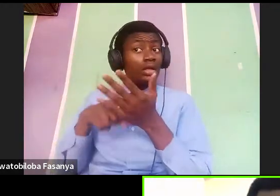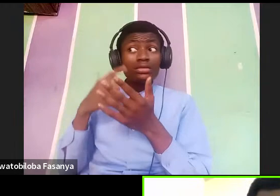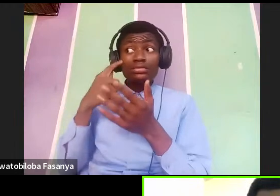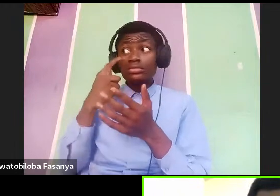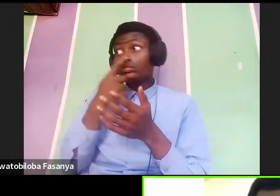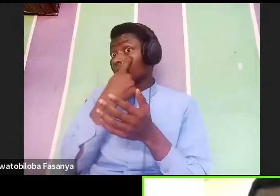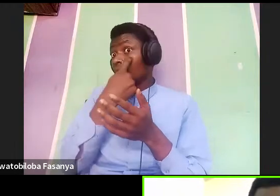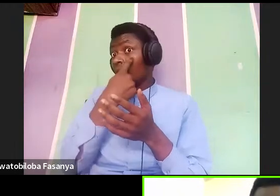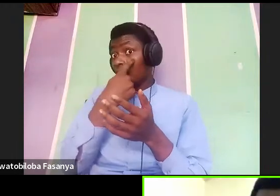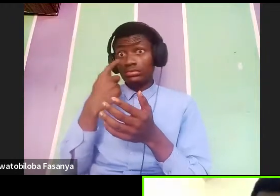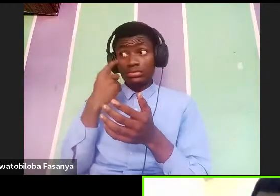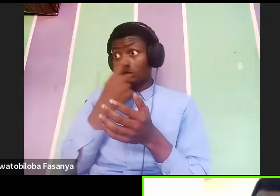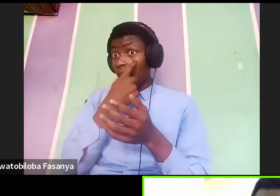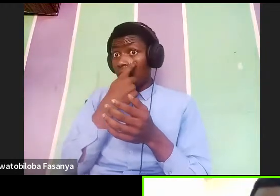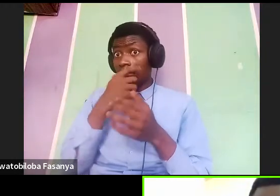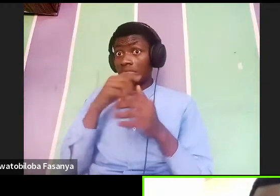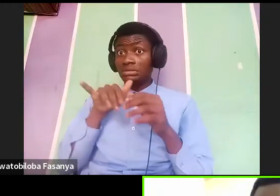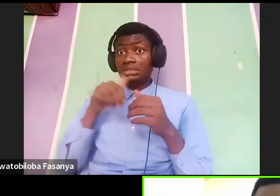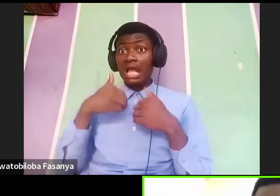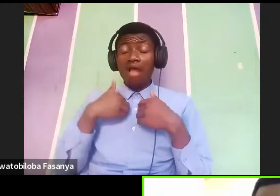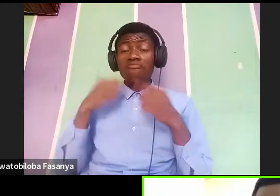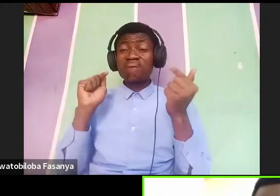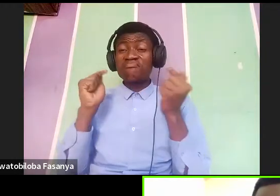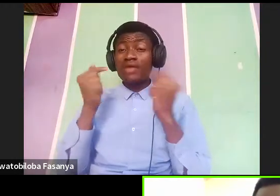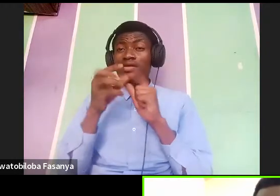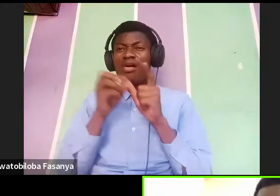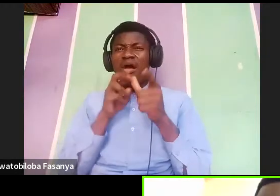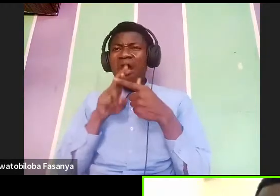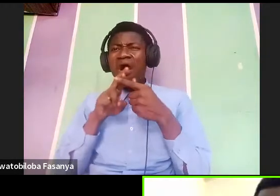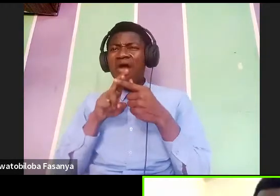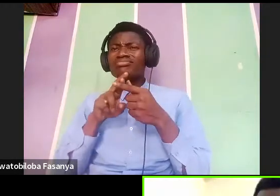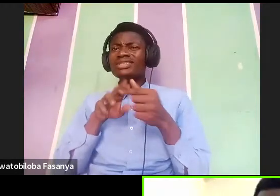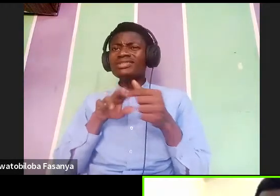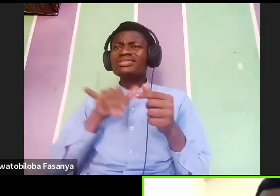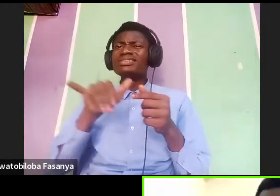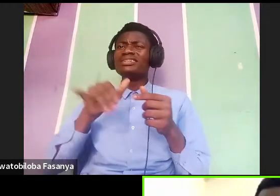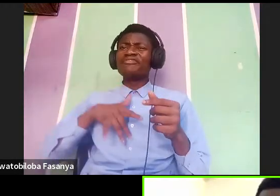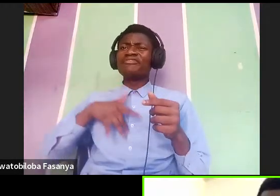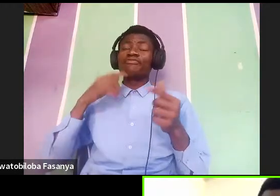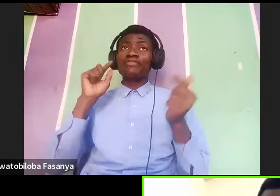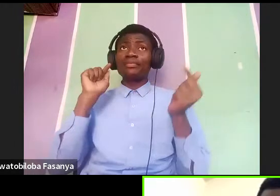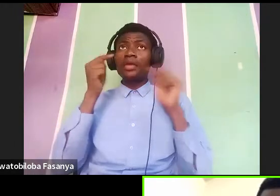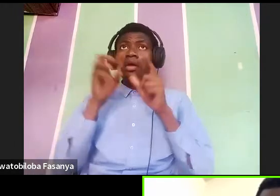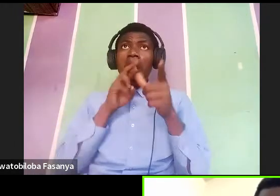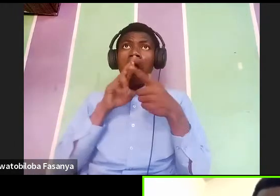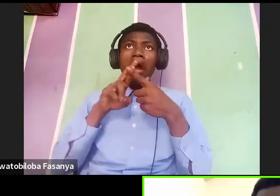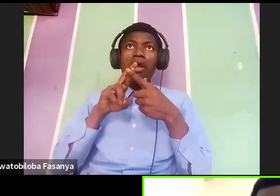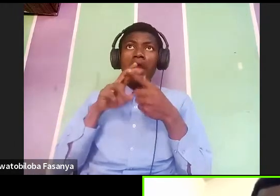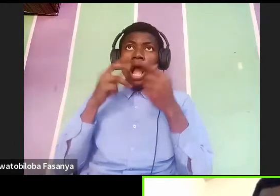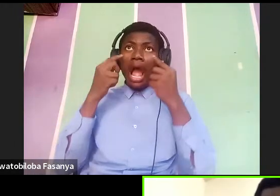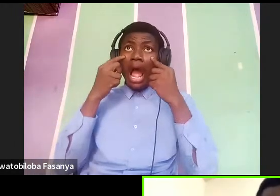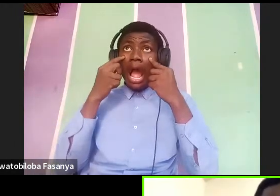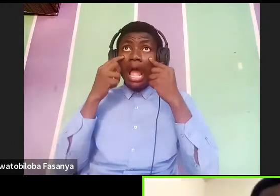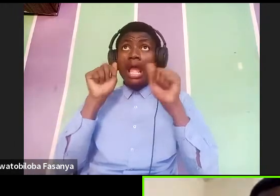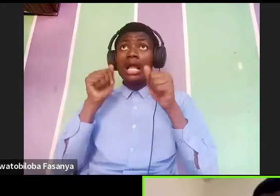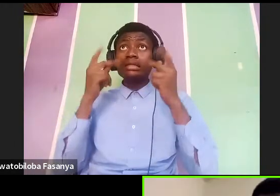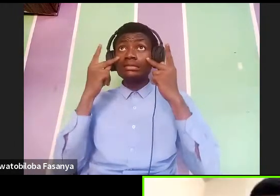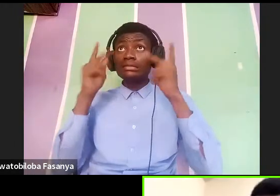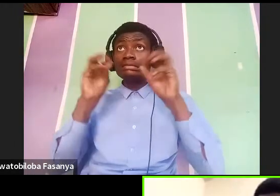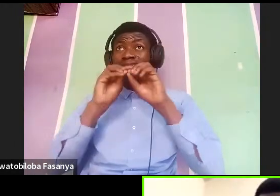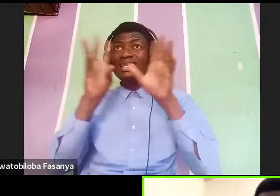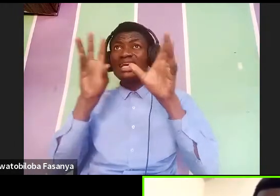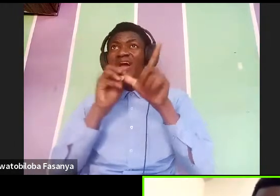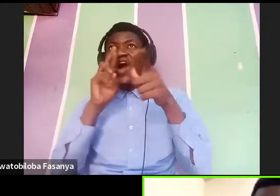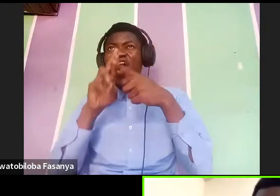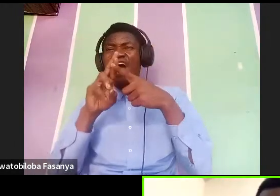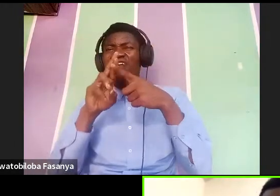body sensation there? Is it gritty? Is your vision affected? Is it blurry? Are you seeing things